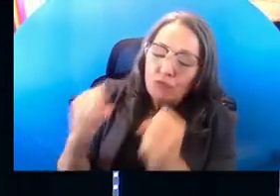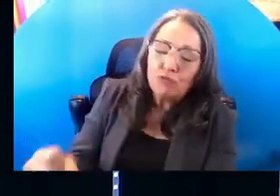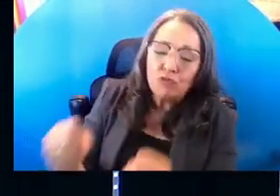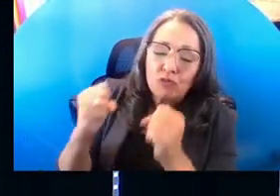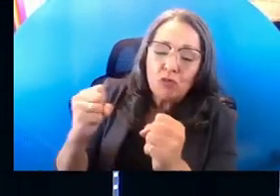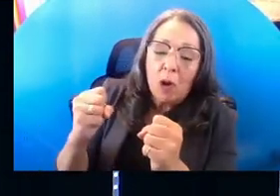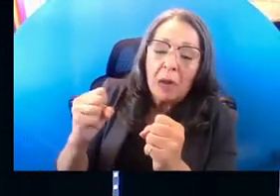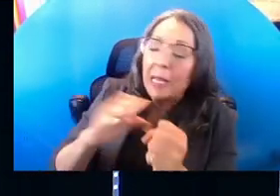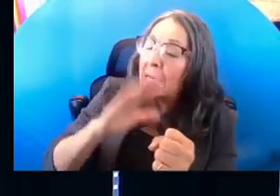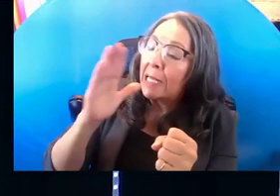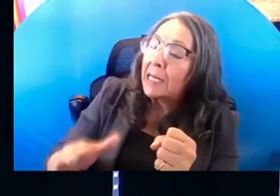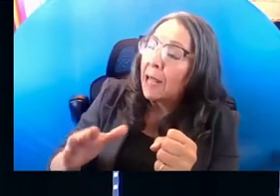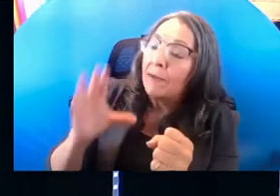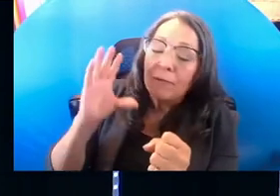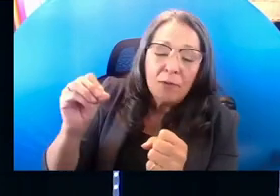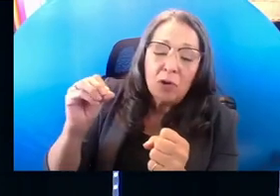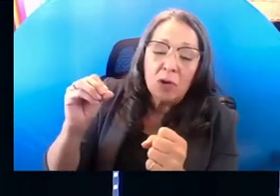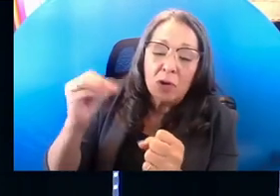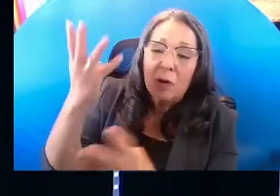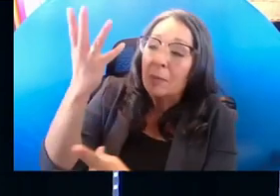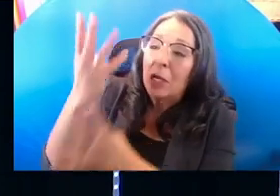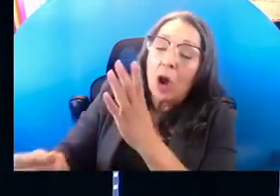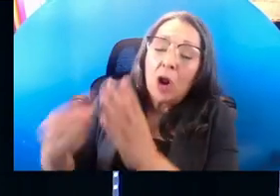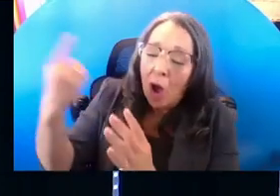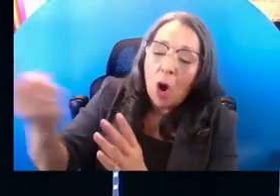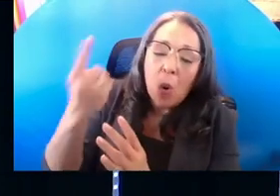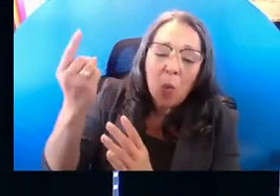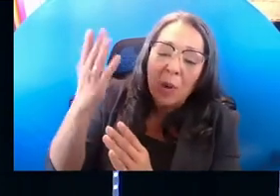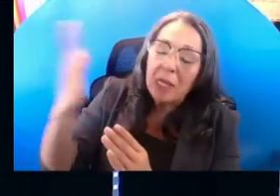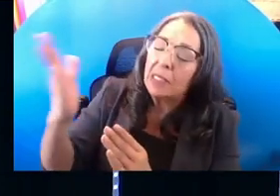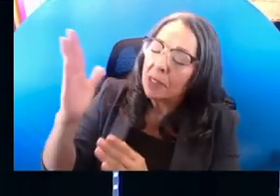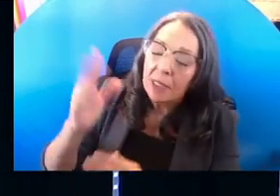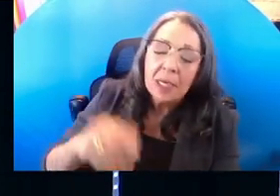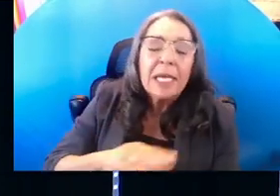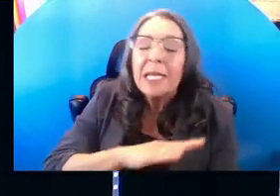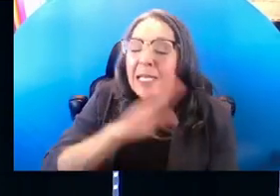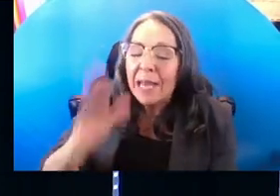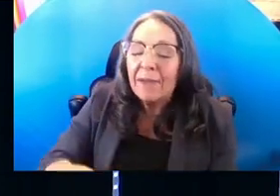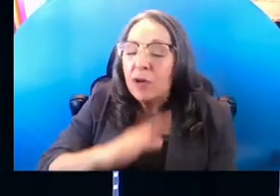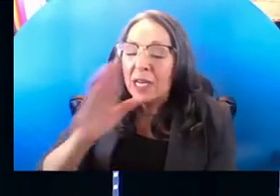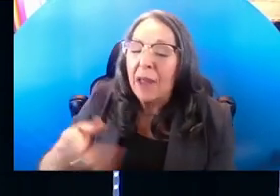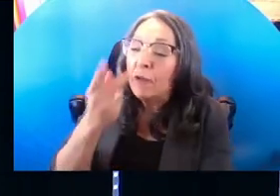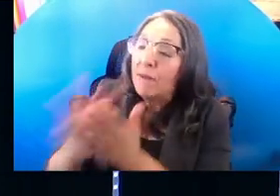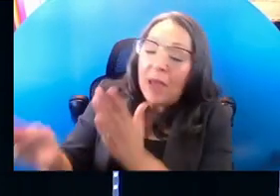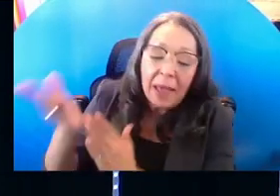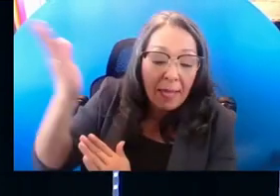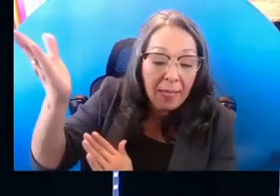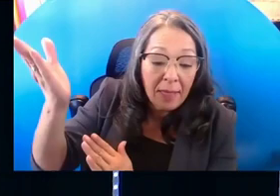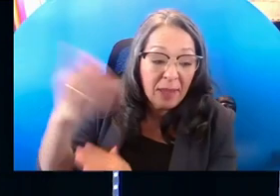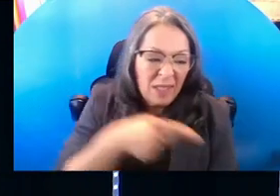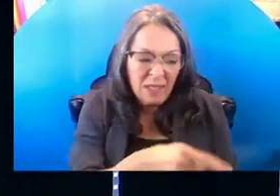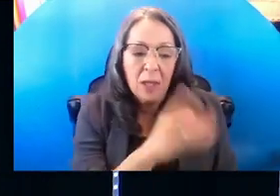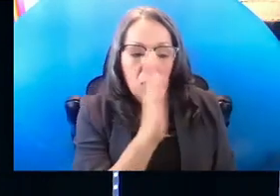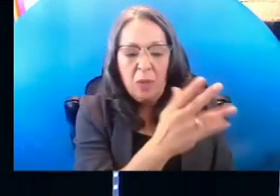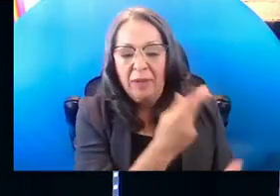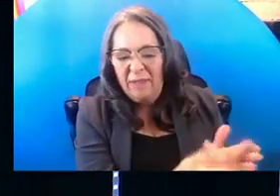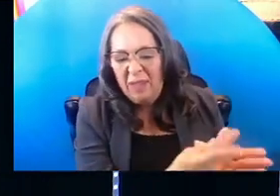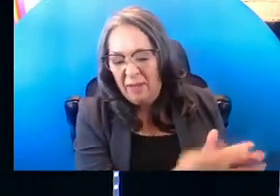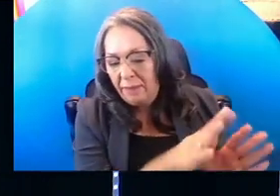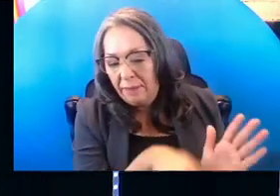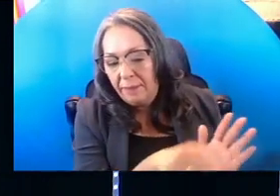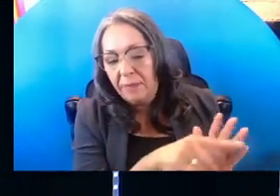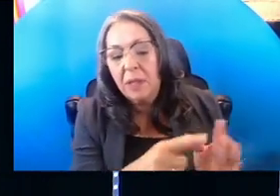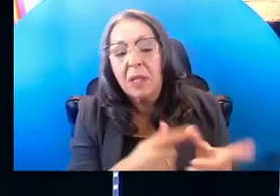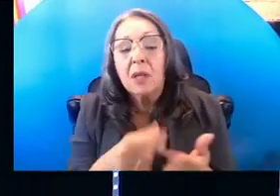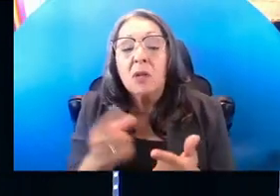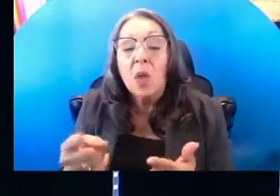never break away. He will never, ever, ever fail us. And a big piece of this that I